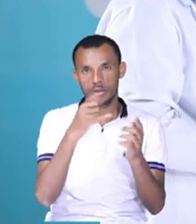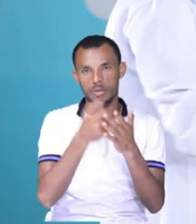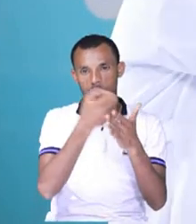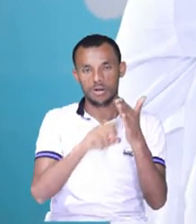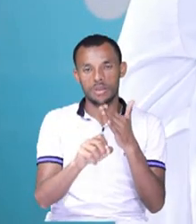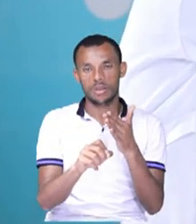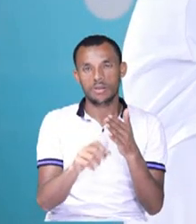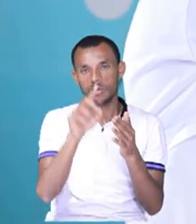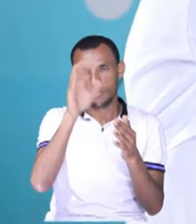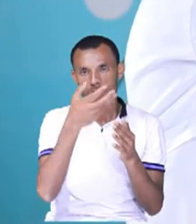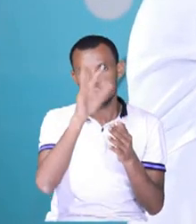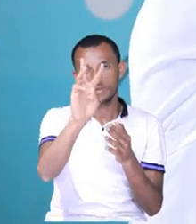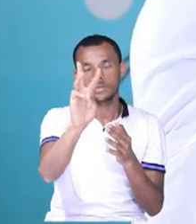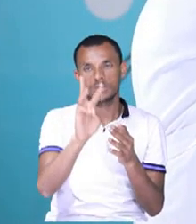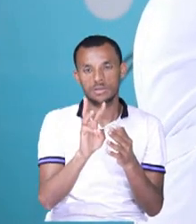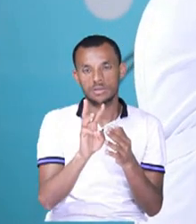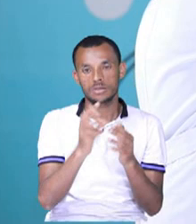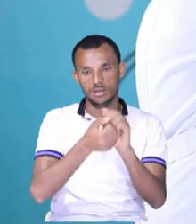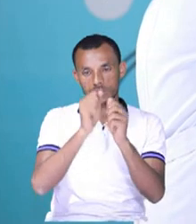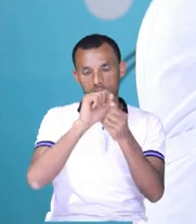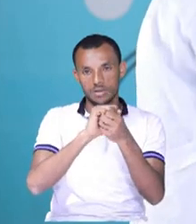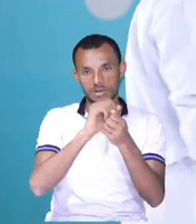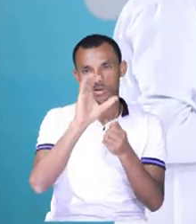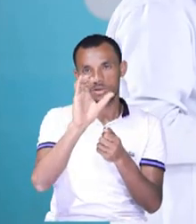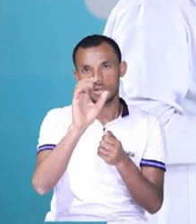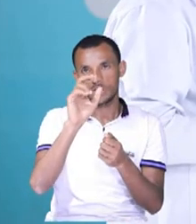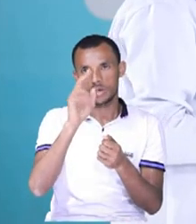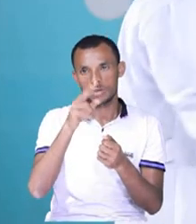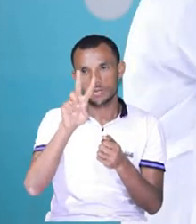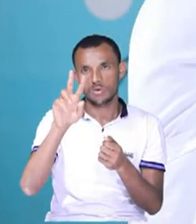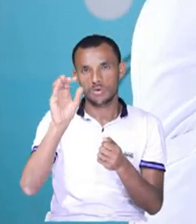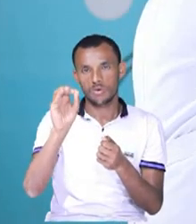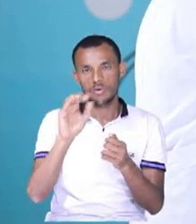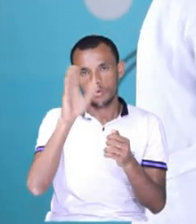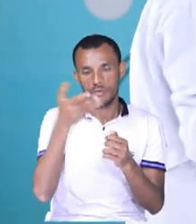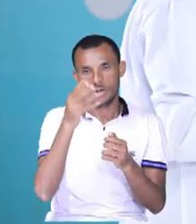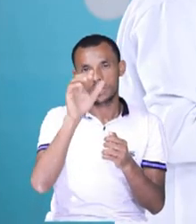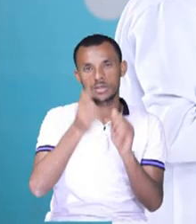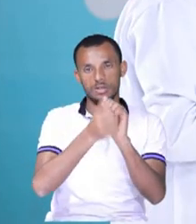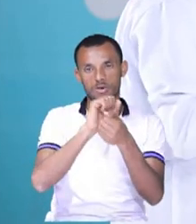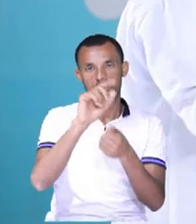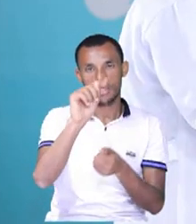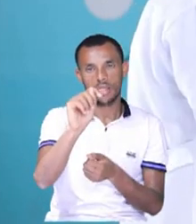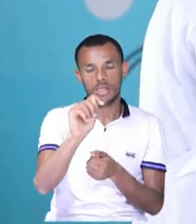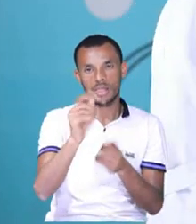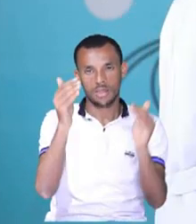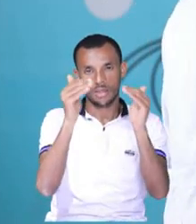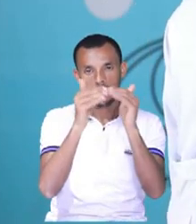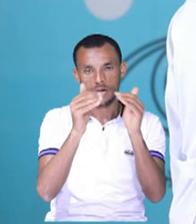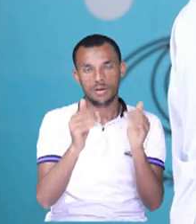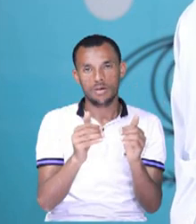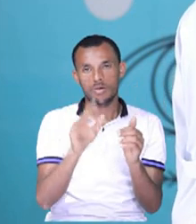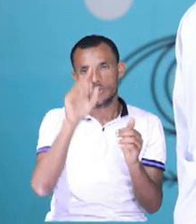product. 1 over 6, changing concentration of H2 over change of T is equals